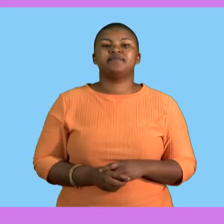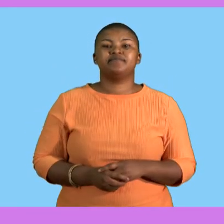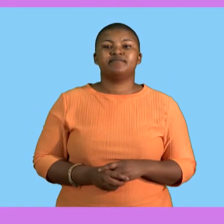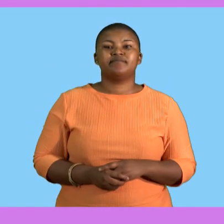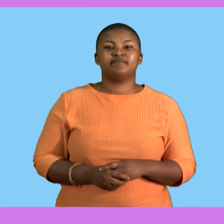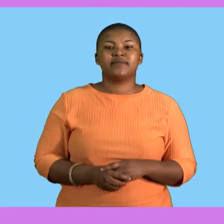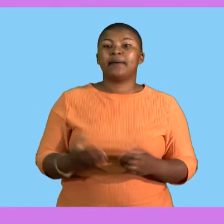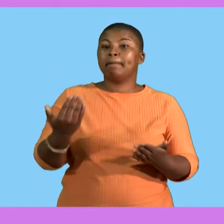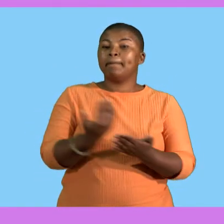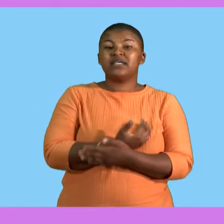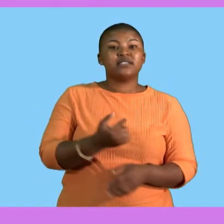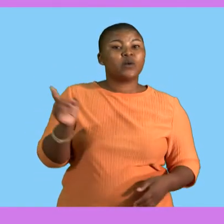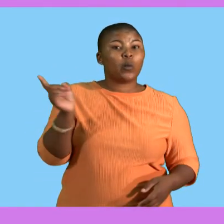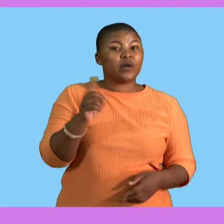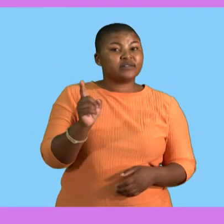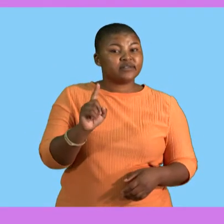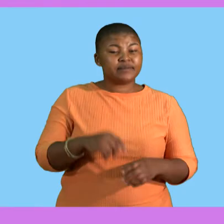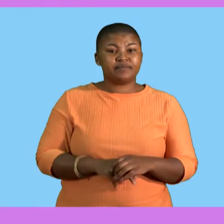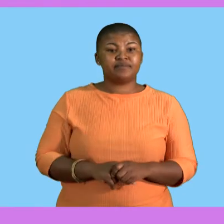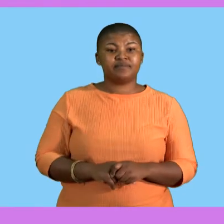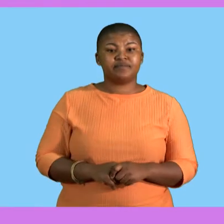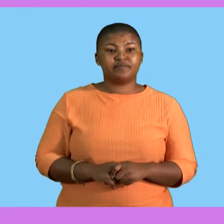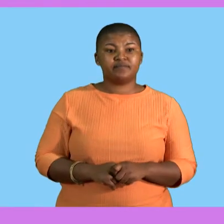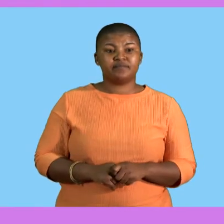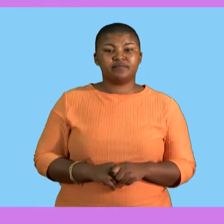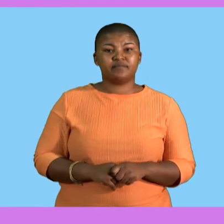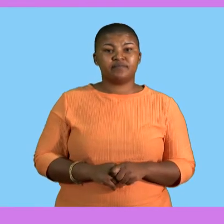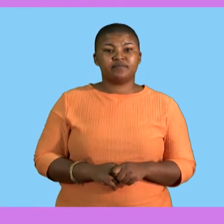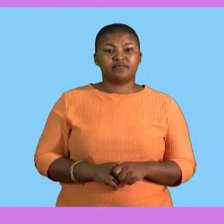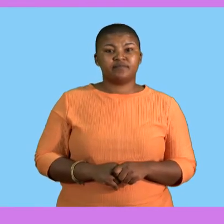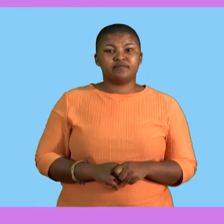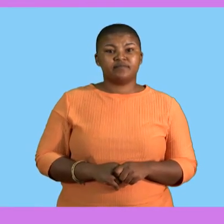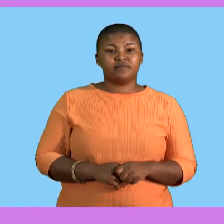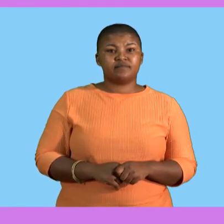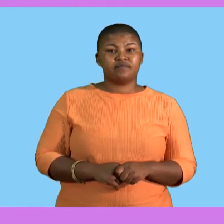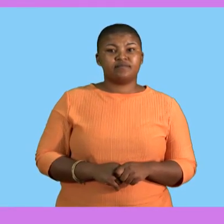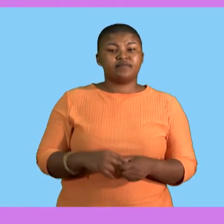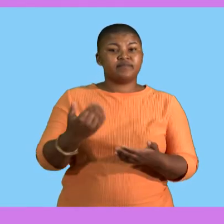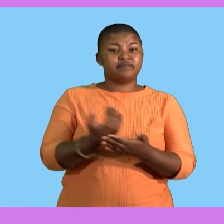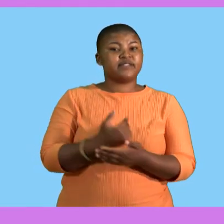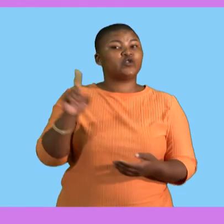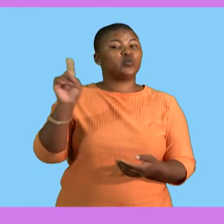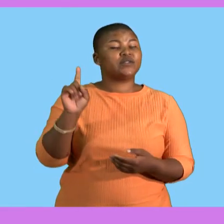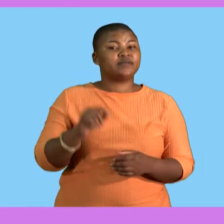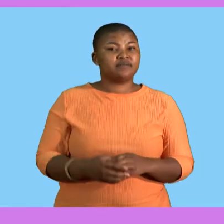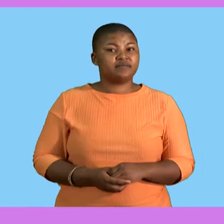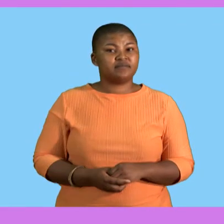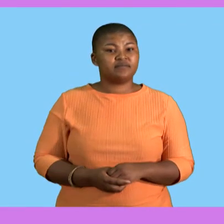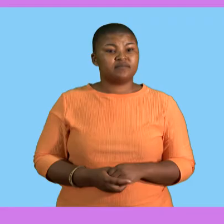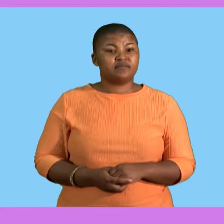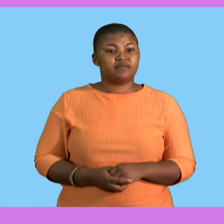elevation. What is the other one then? Now, the other one that's